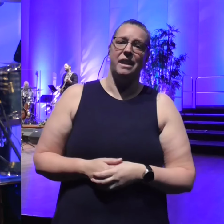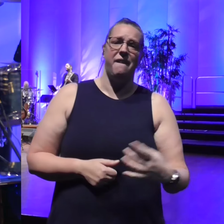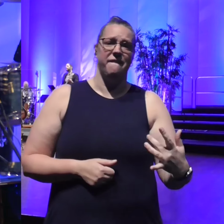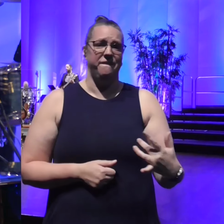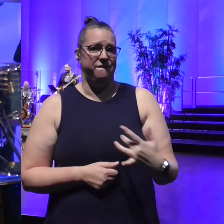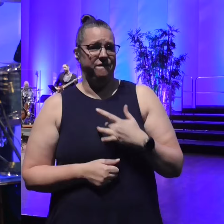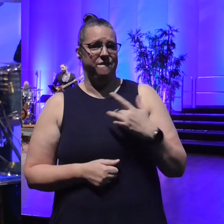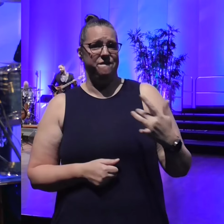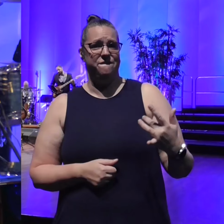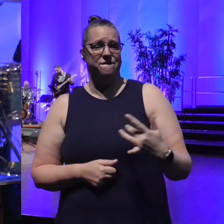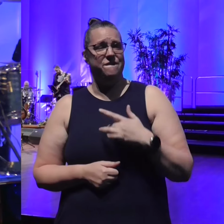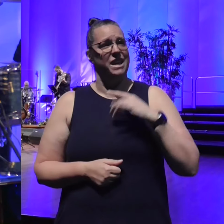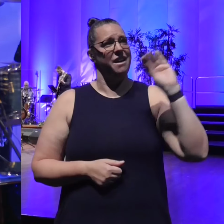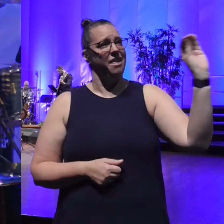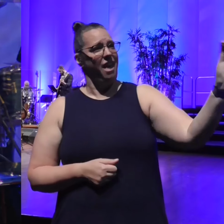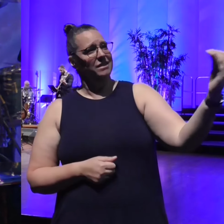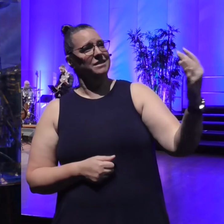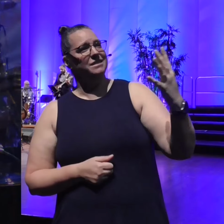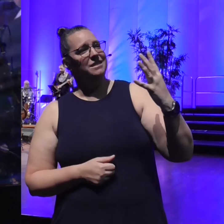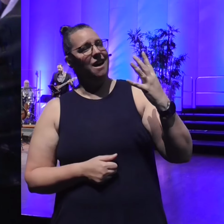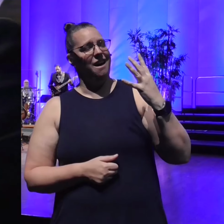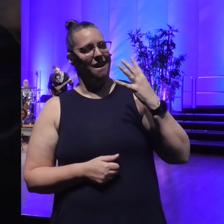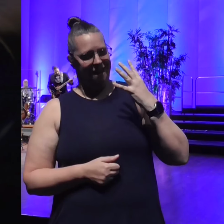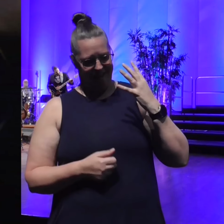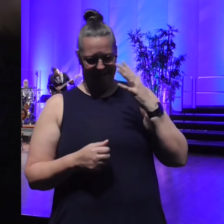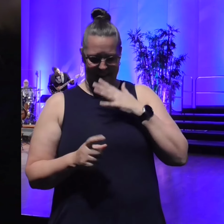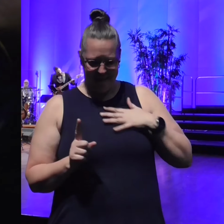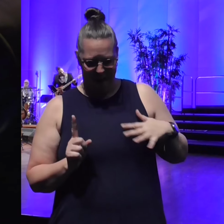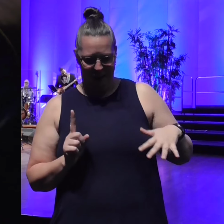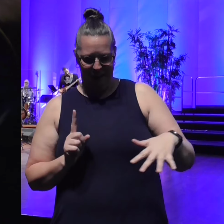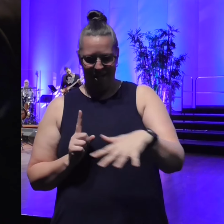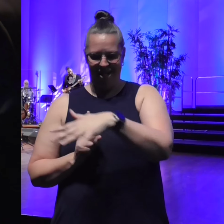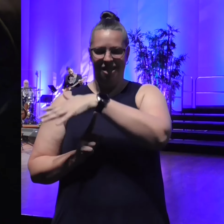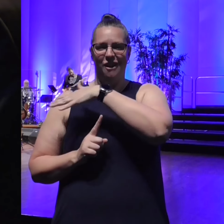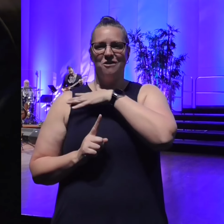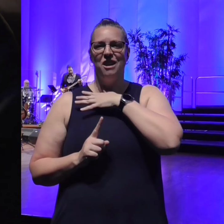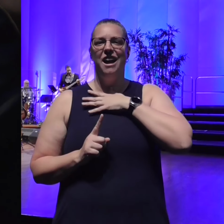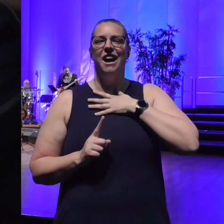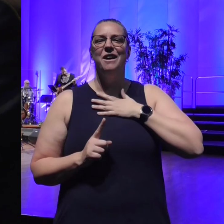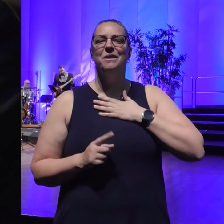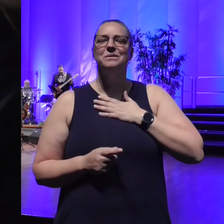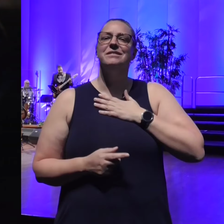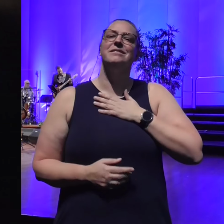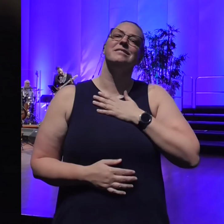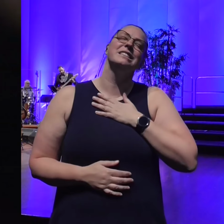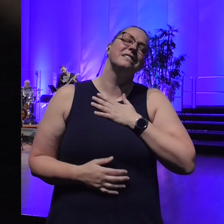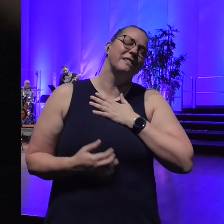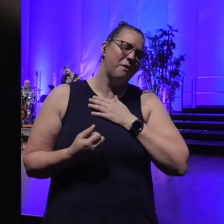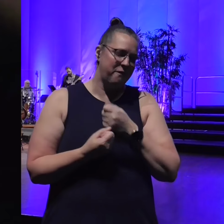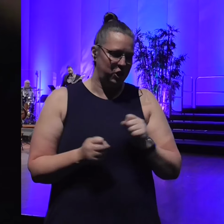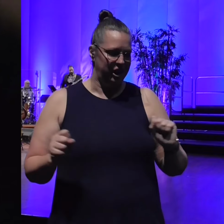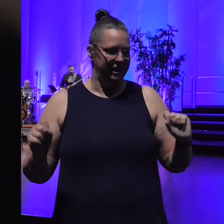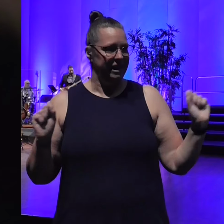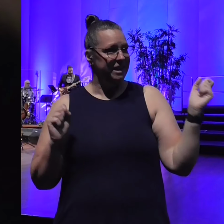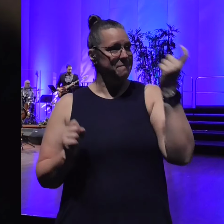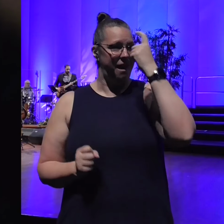Feel the sunlight fall around you. Let it free